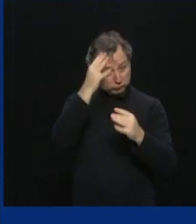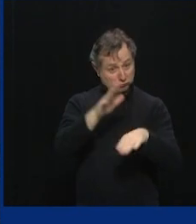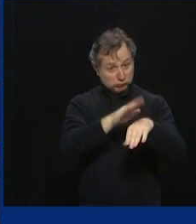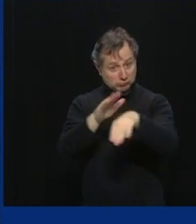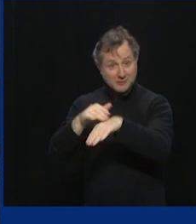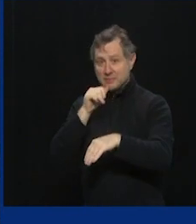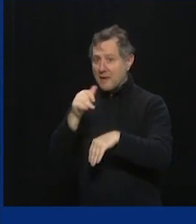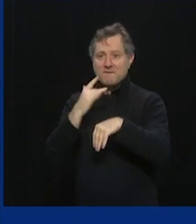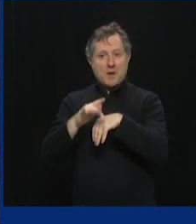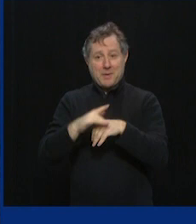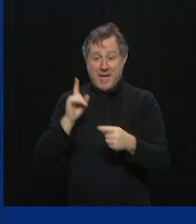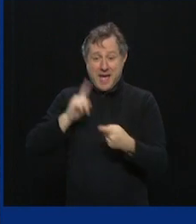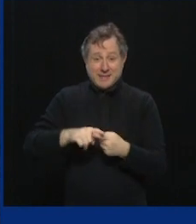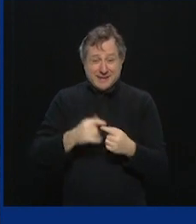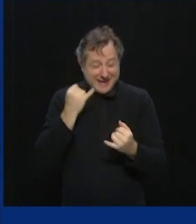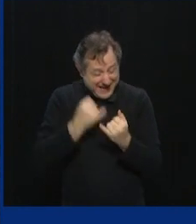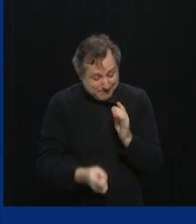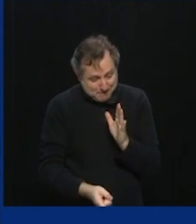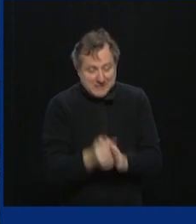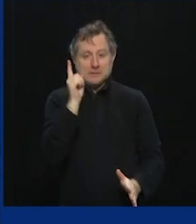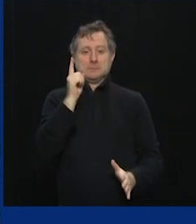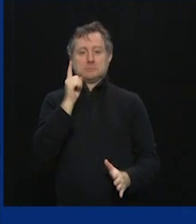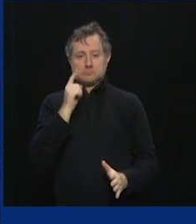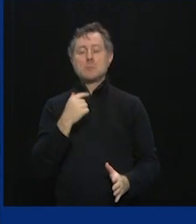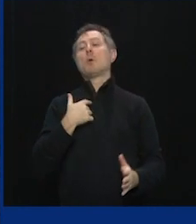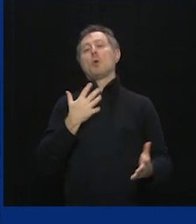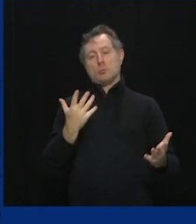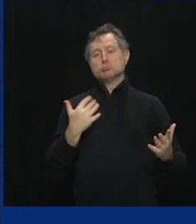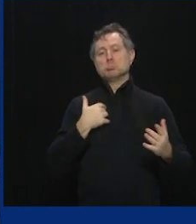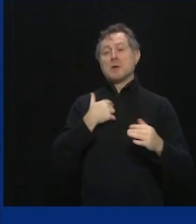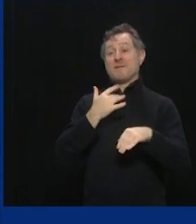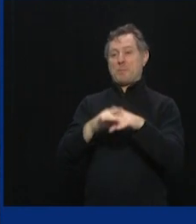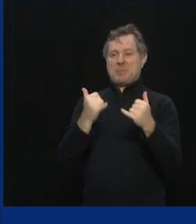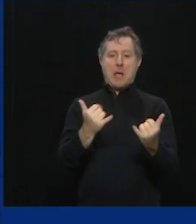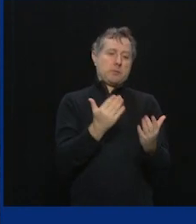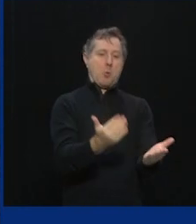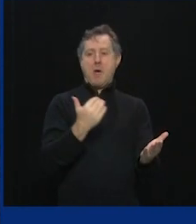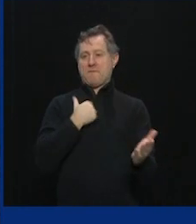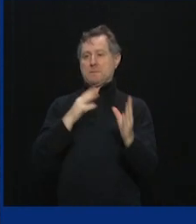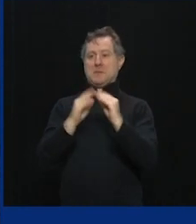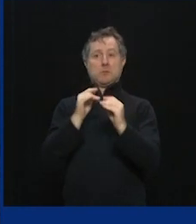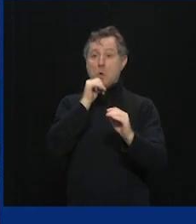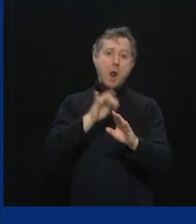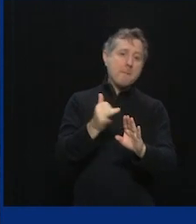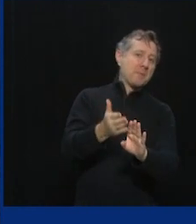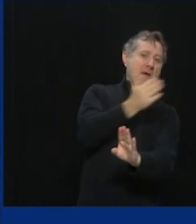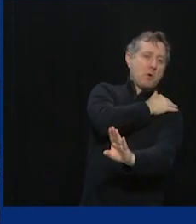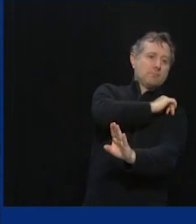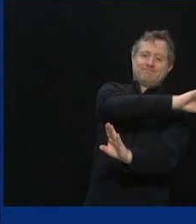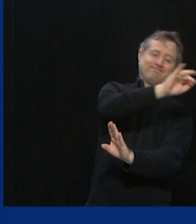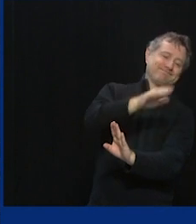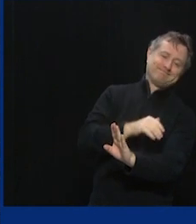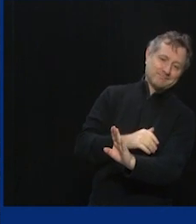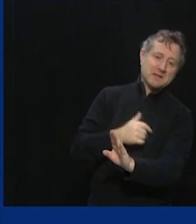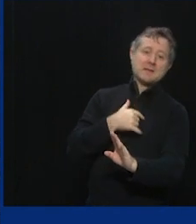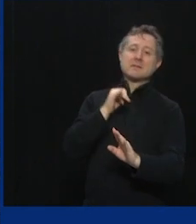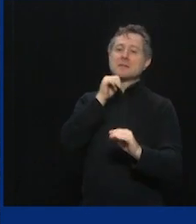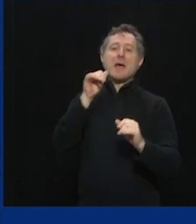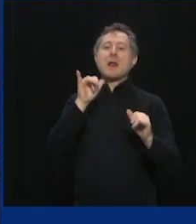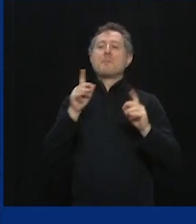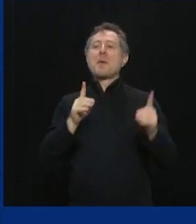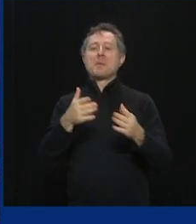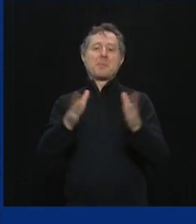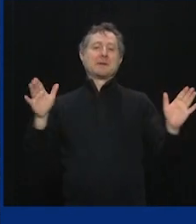or at the meeting, that denies the public what I believe they are rightly entitled to. So I'm going to sign a